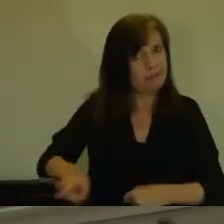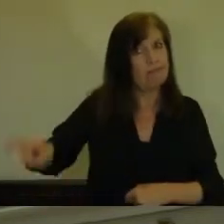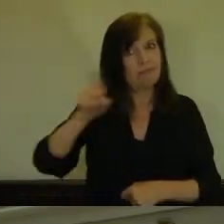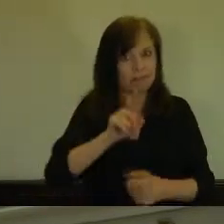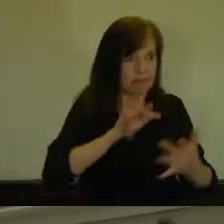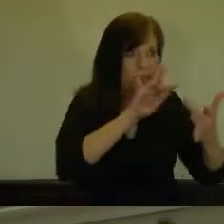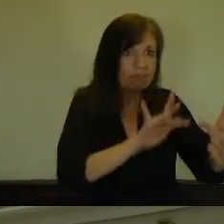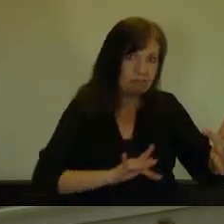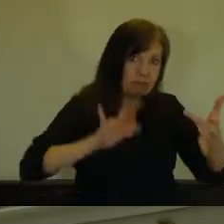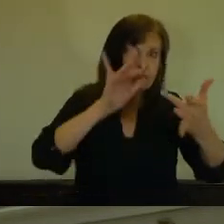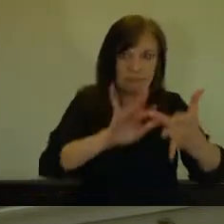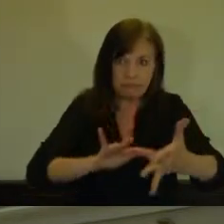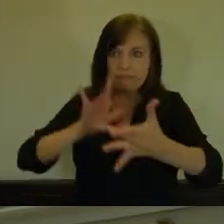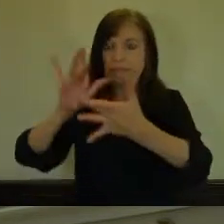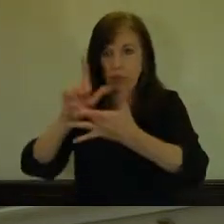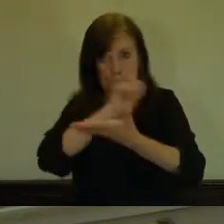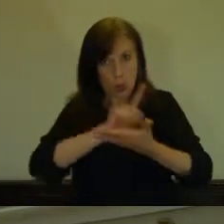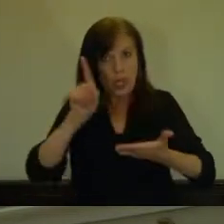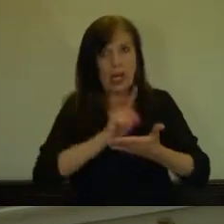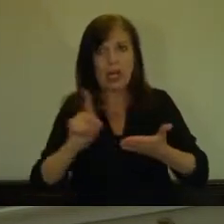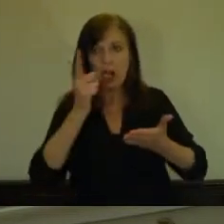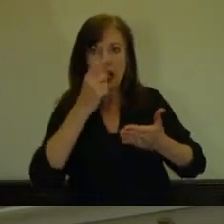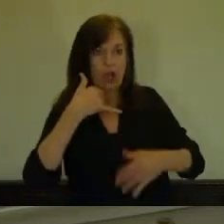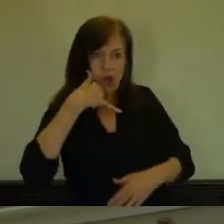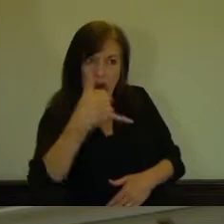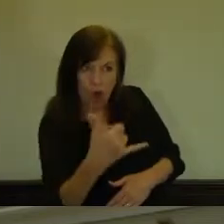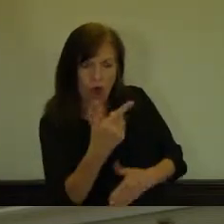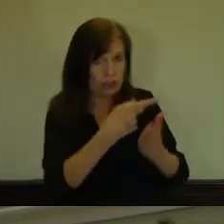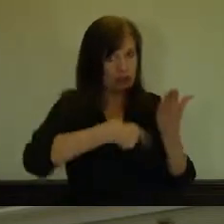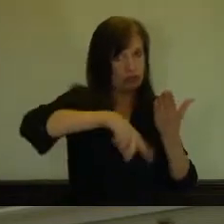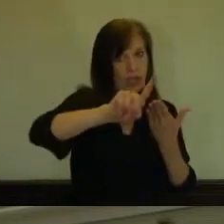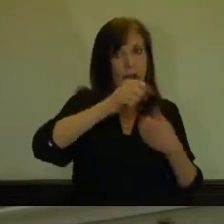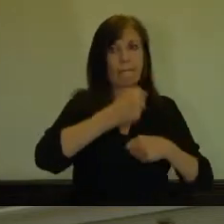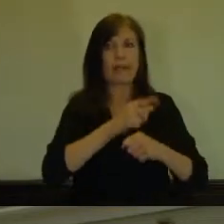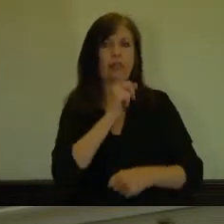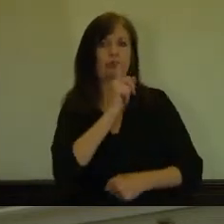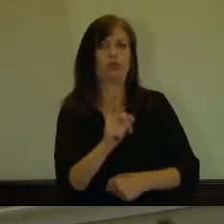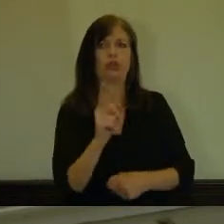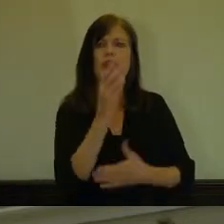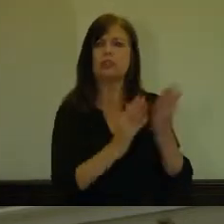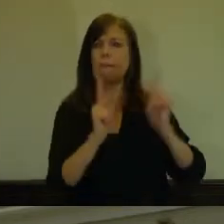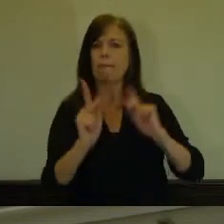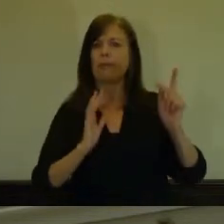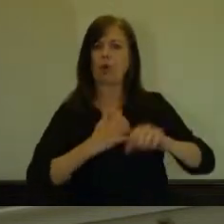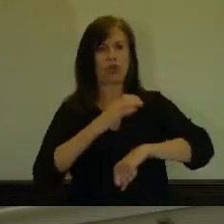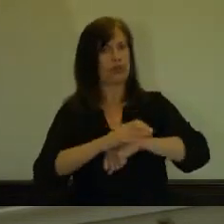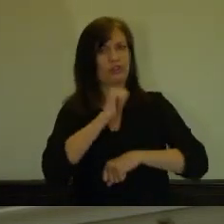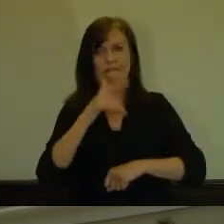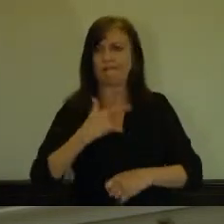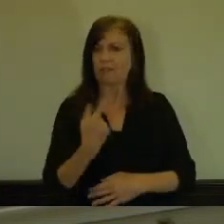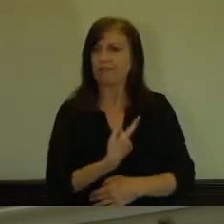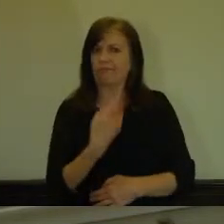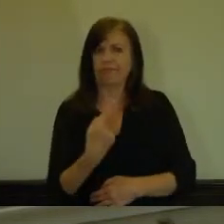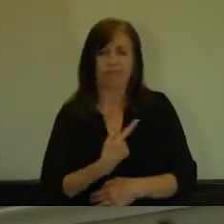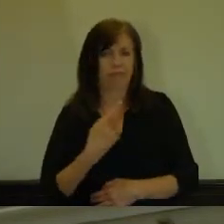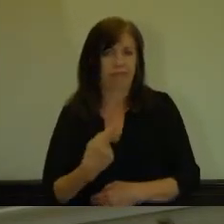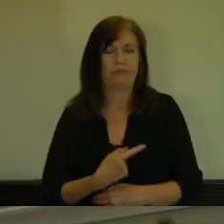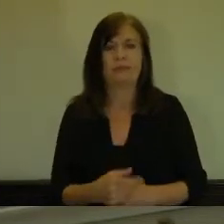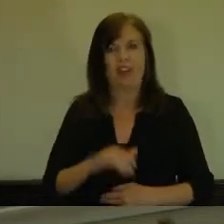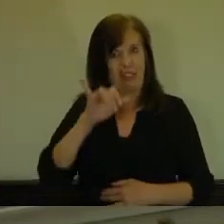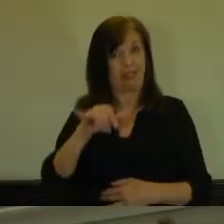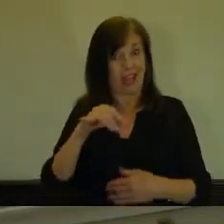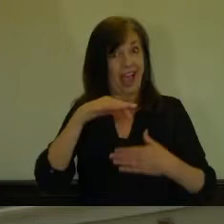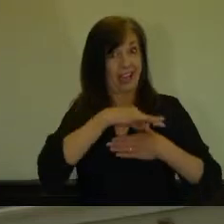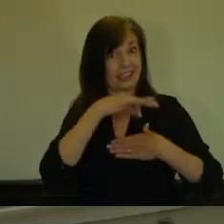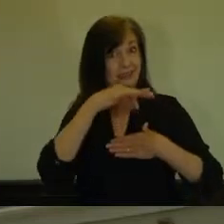with weekly calls and check-ins, those who were experiencing isolation during this time. The Spirit